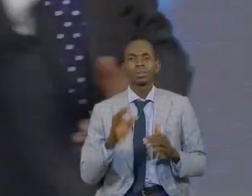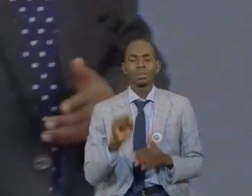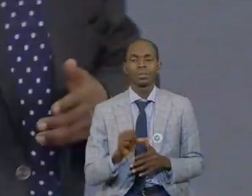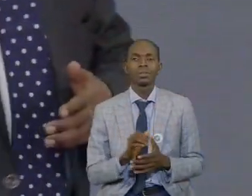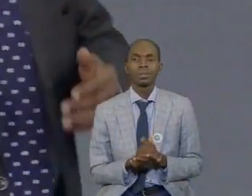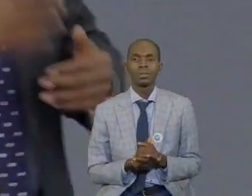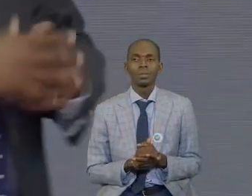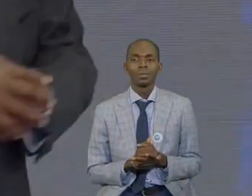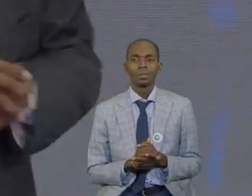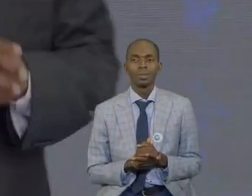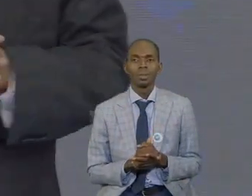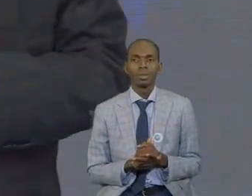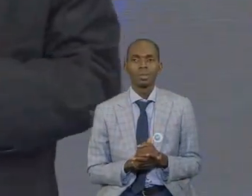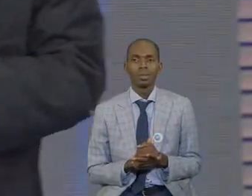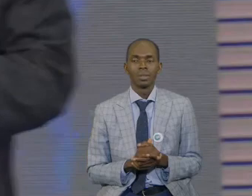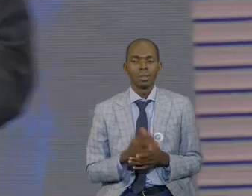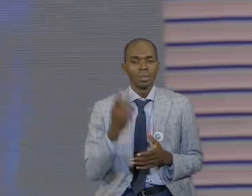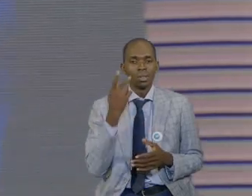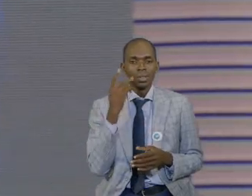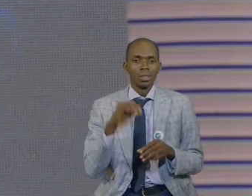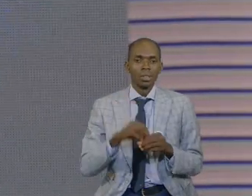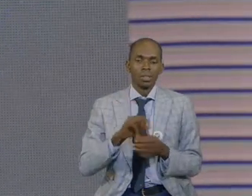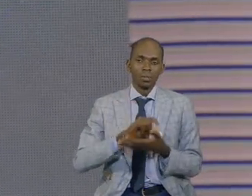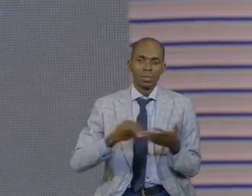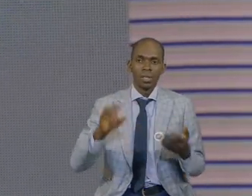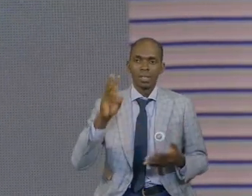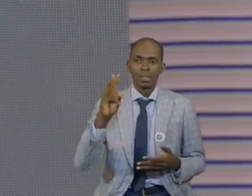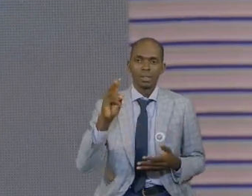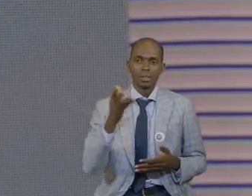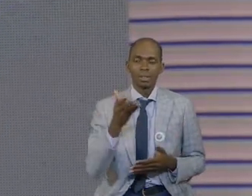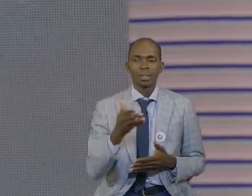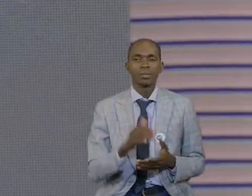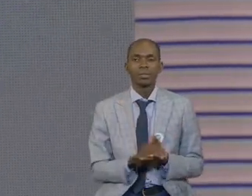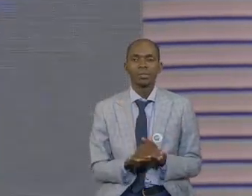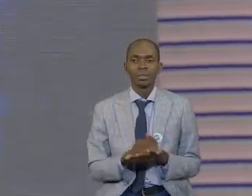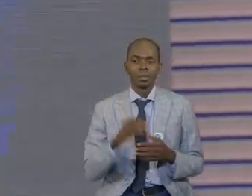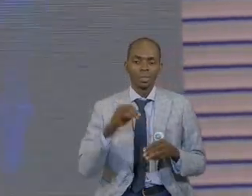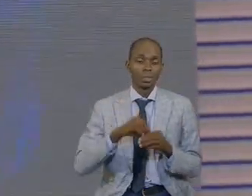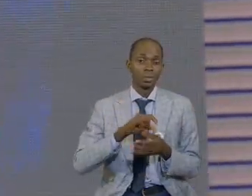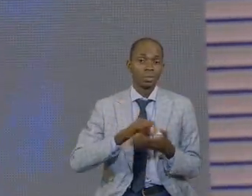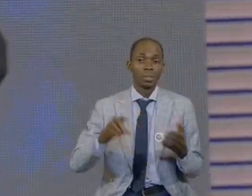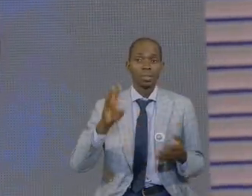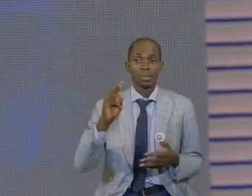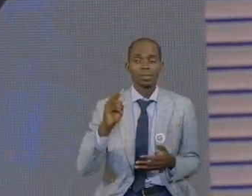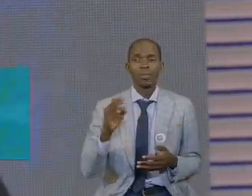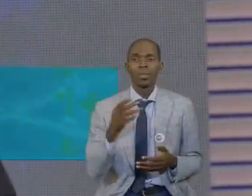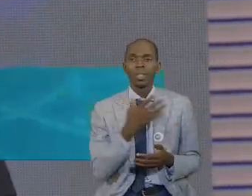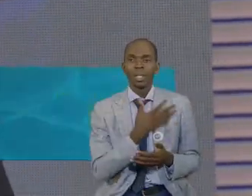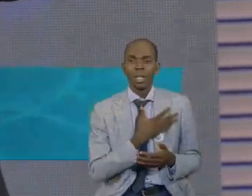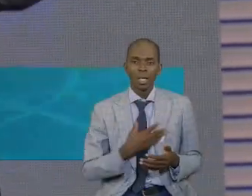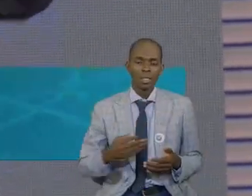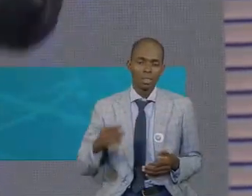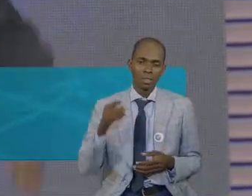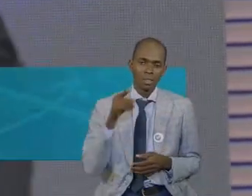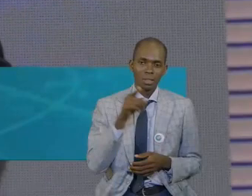Hey, look at verse 16 there. In verse 16, and thou shalt fan